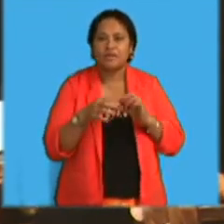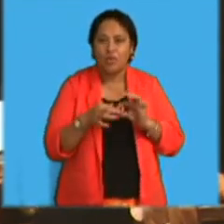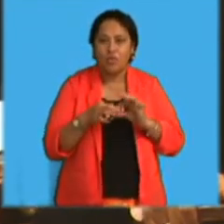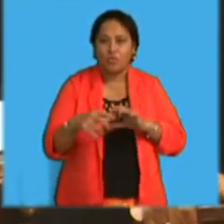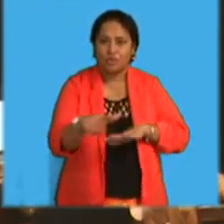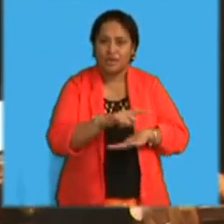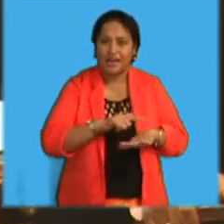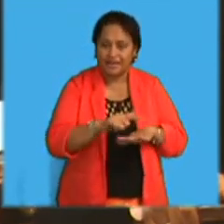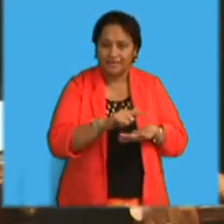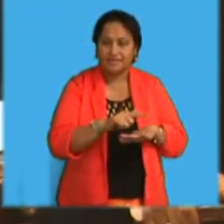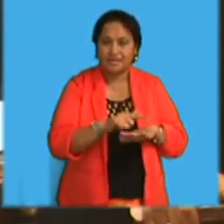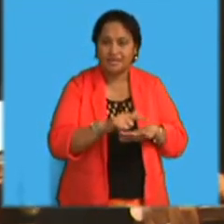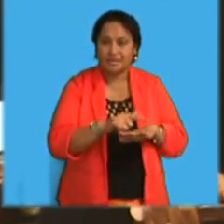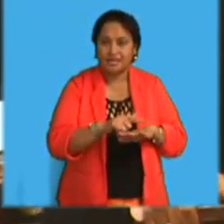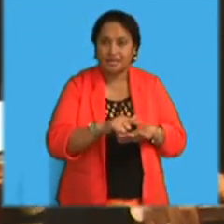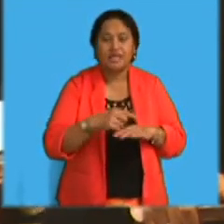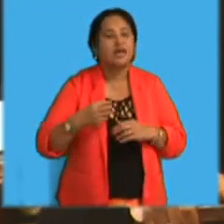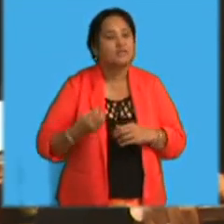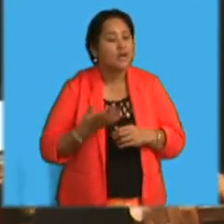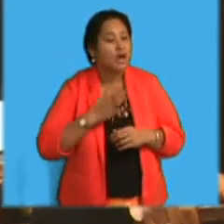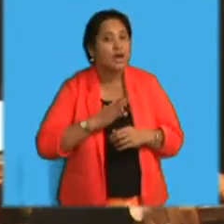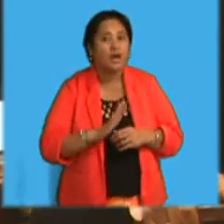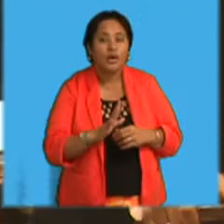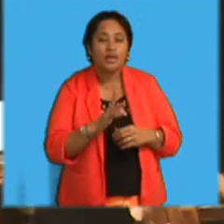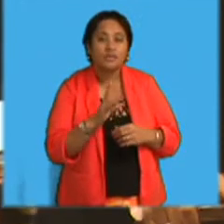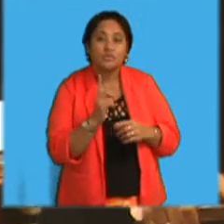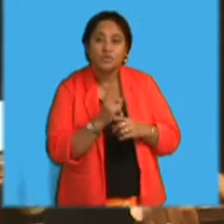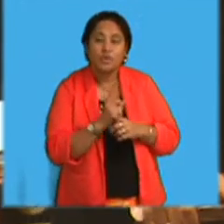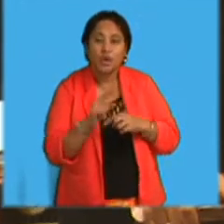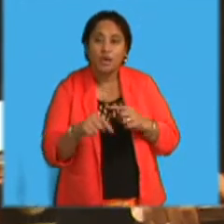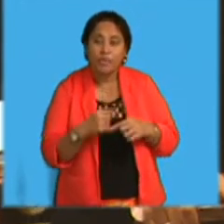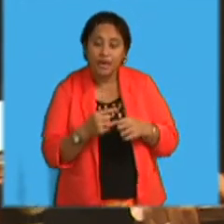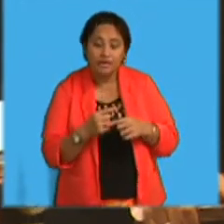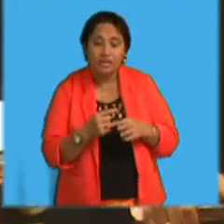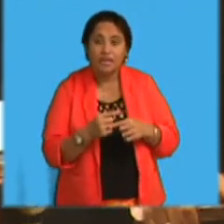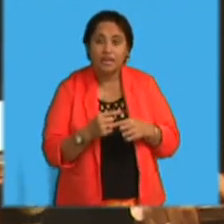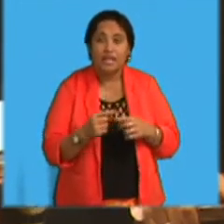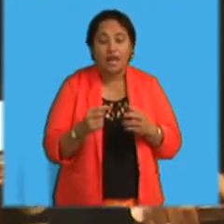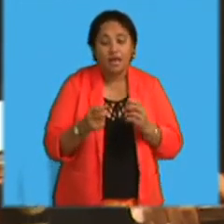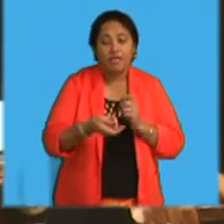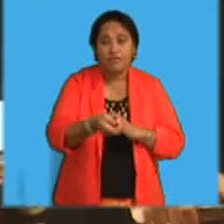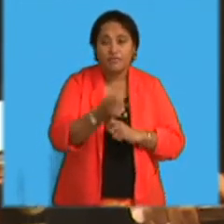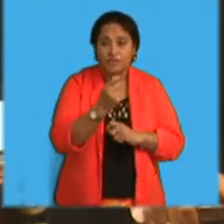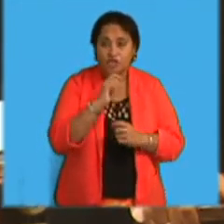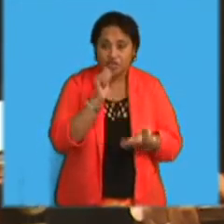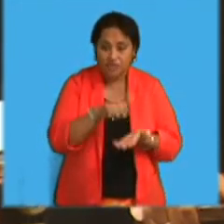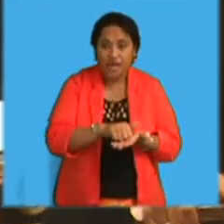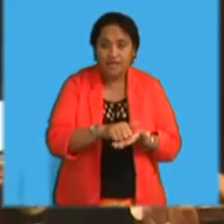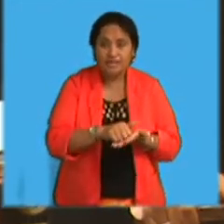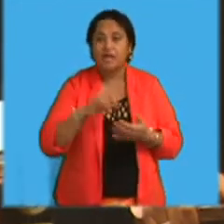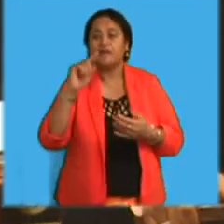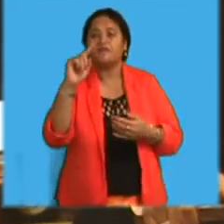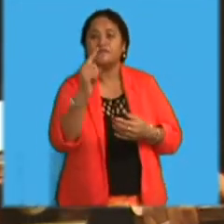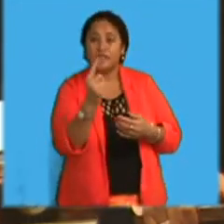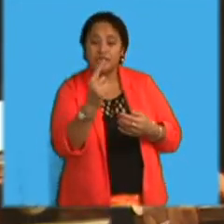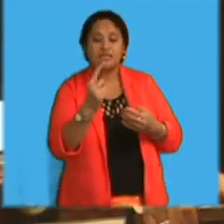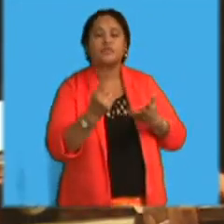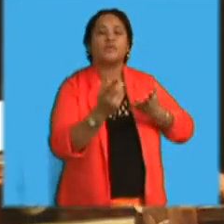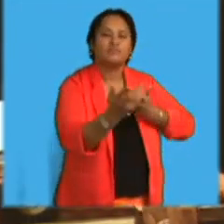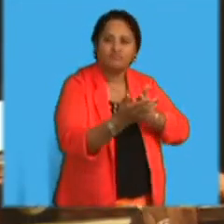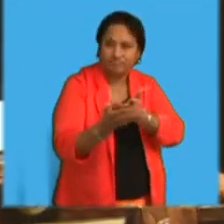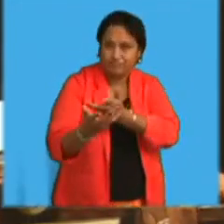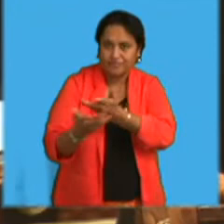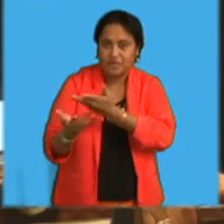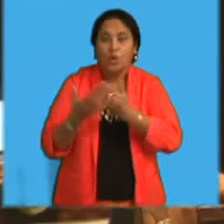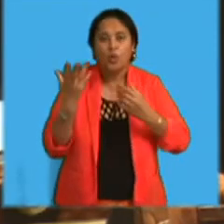correct the facts. Consent on the waiver on fishing rights is obtained from the resource owners, which is verified through the necessary documentation